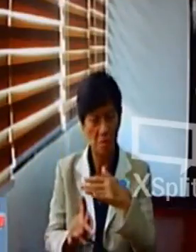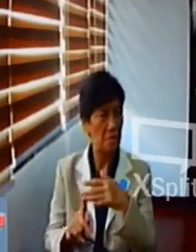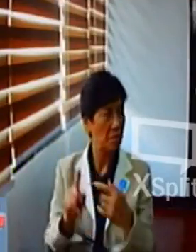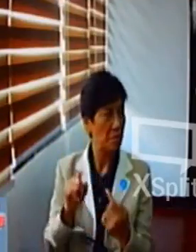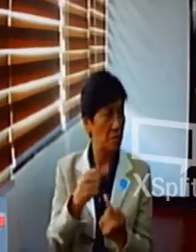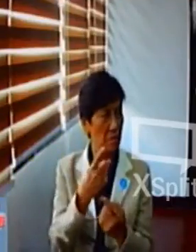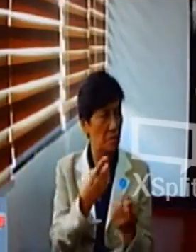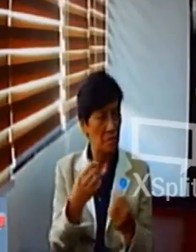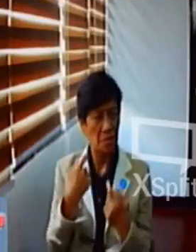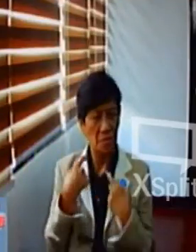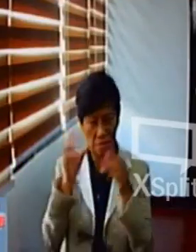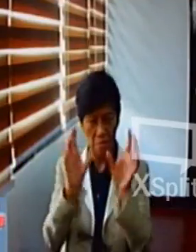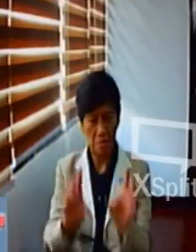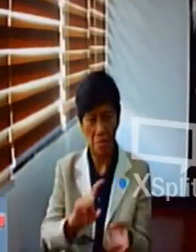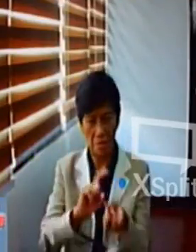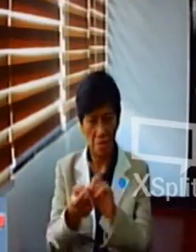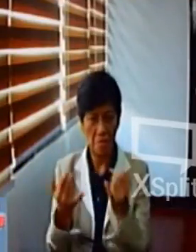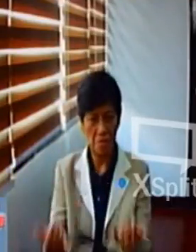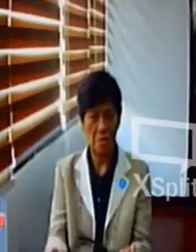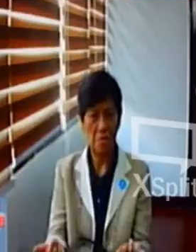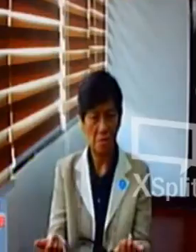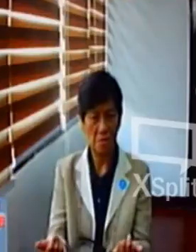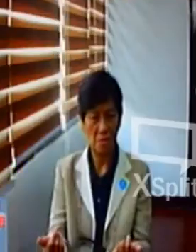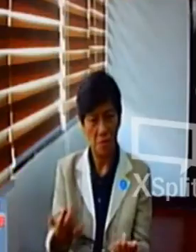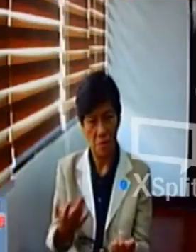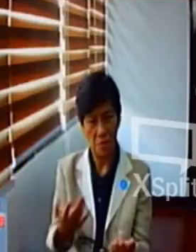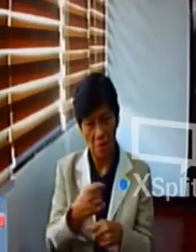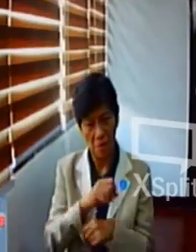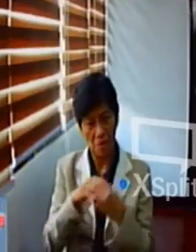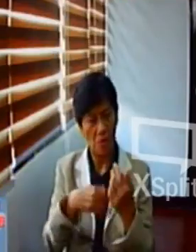When you do have climate change now, you will get